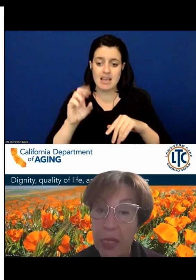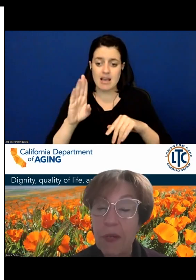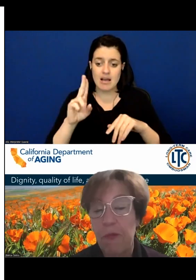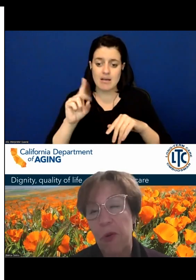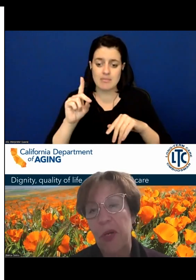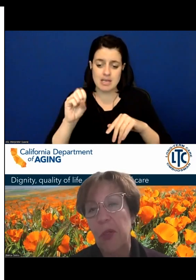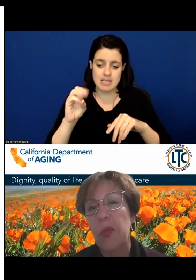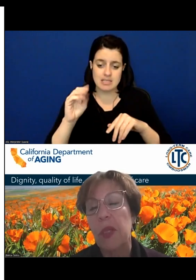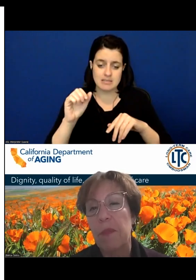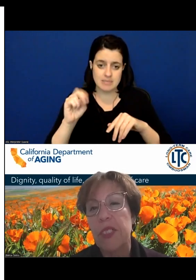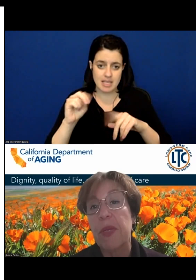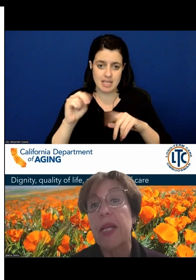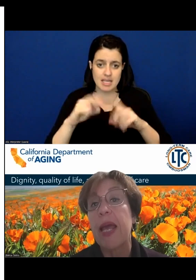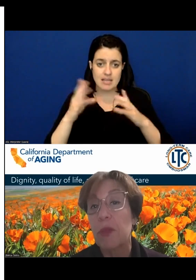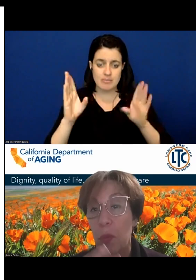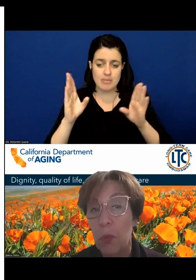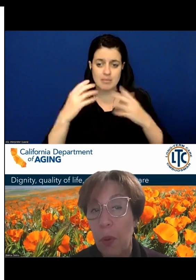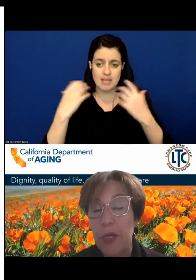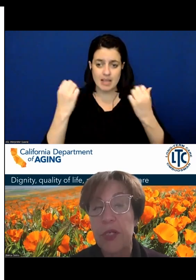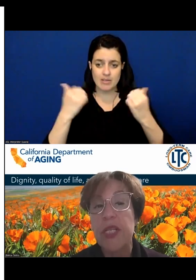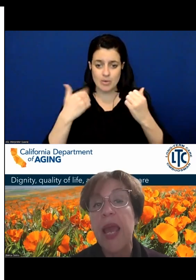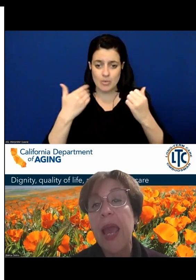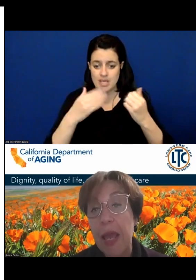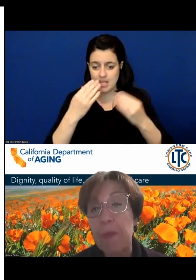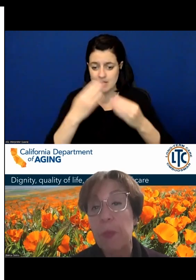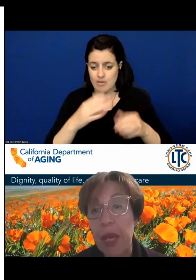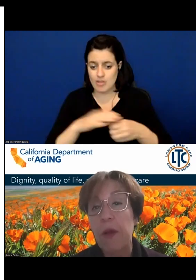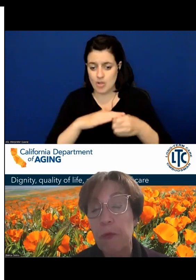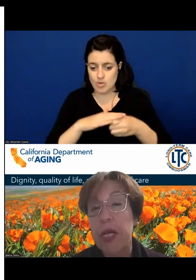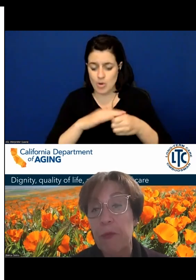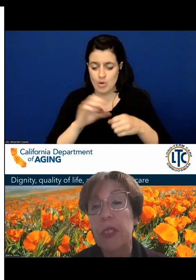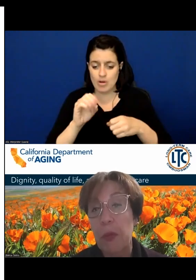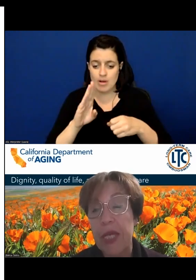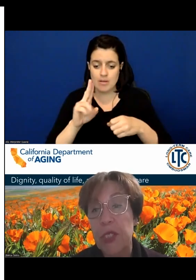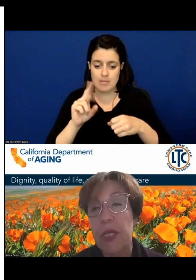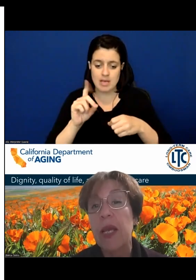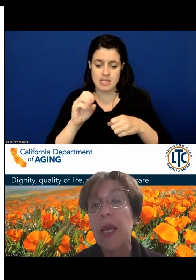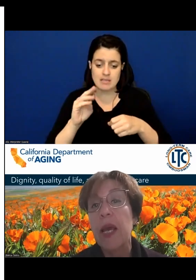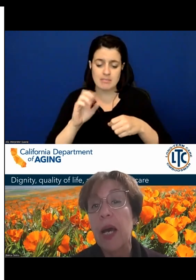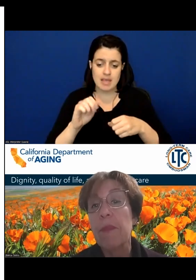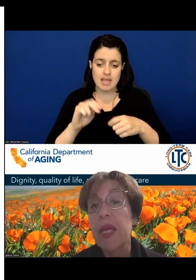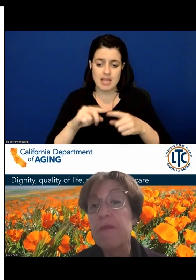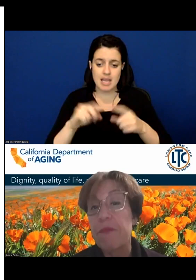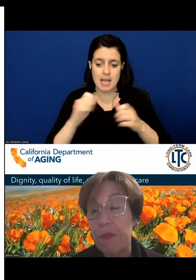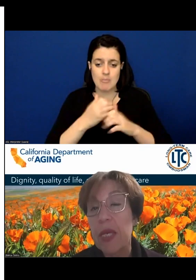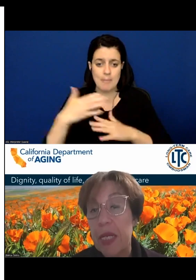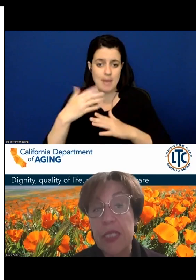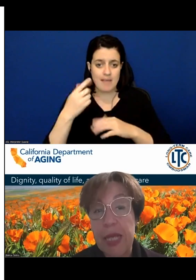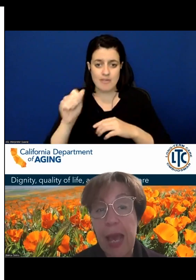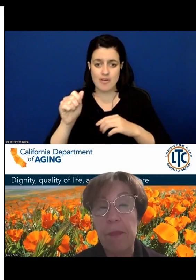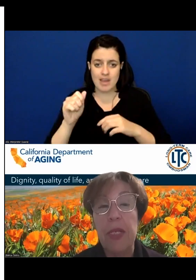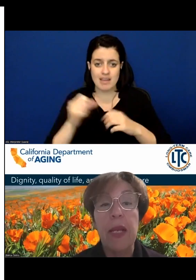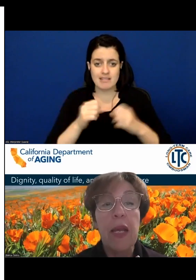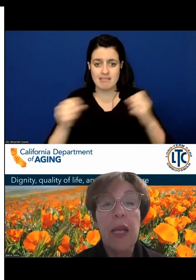so we can inform our local ombudsman and local partners and prepare for any relocation if it is